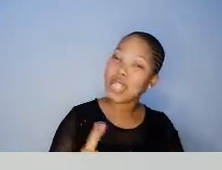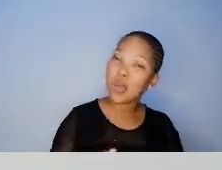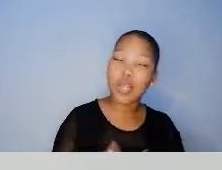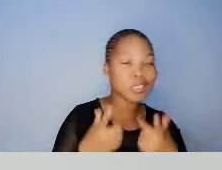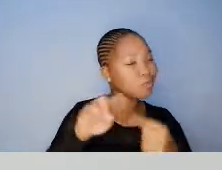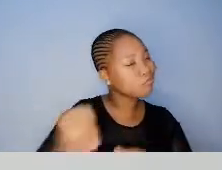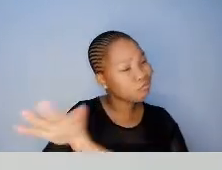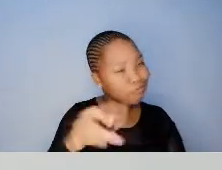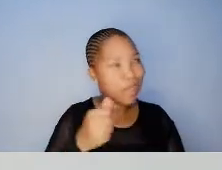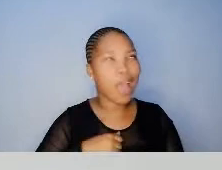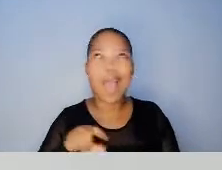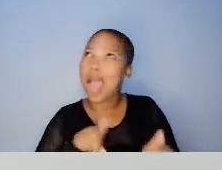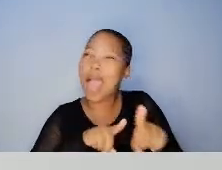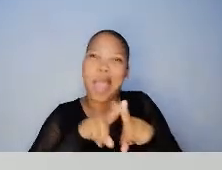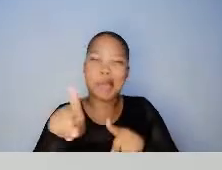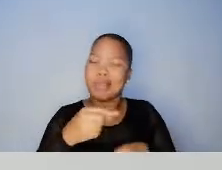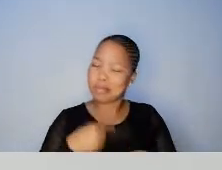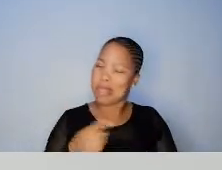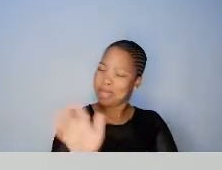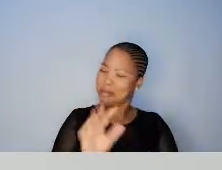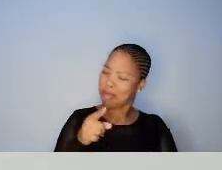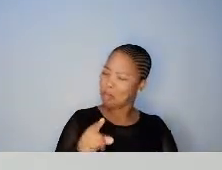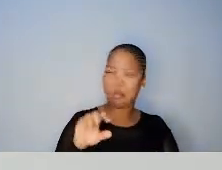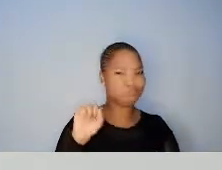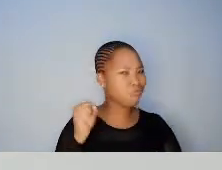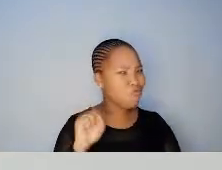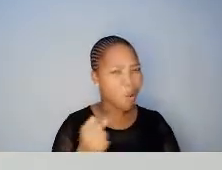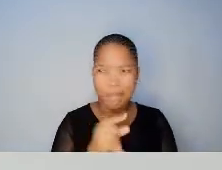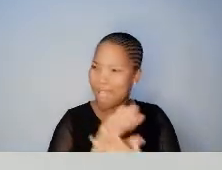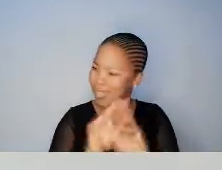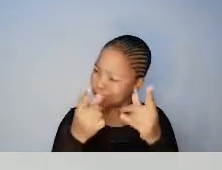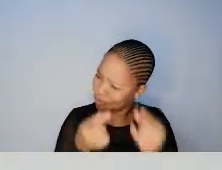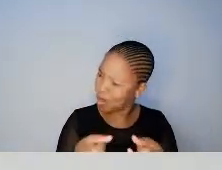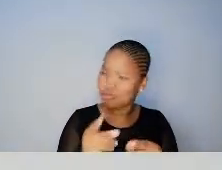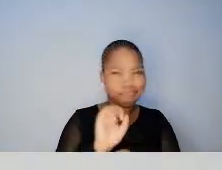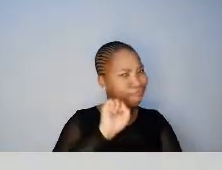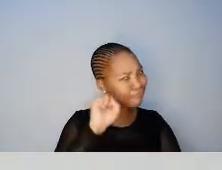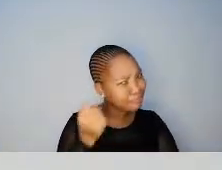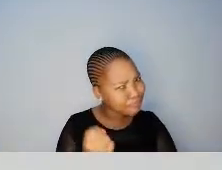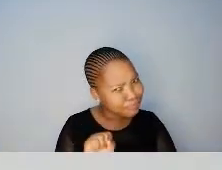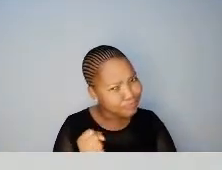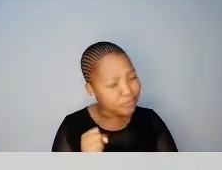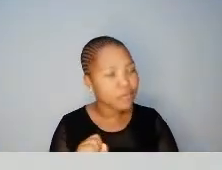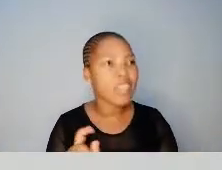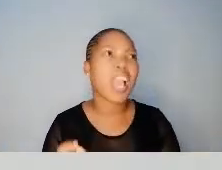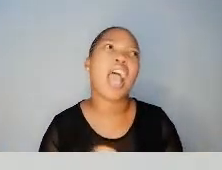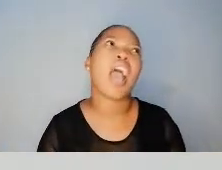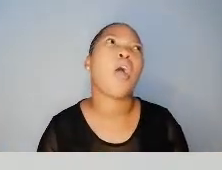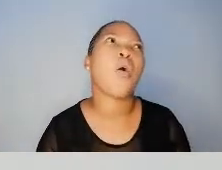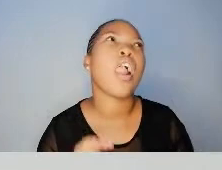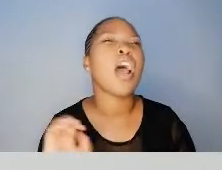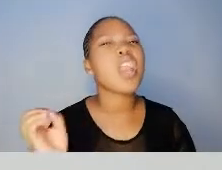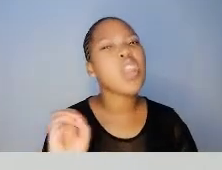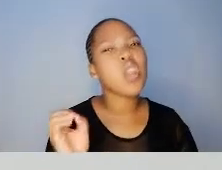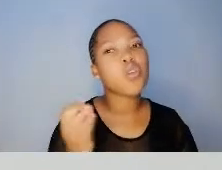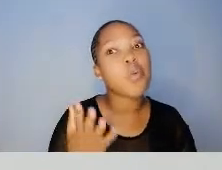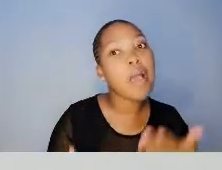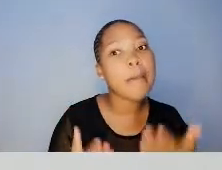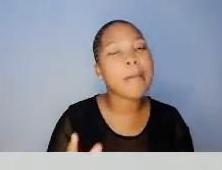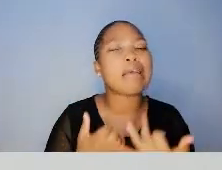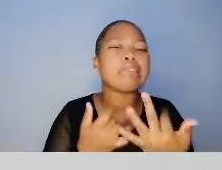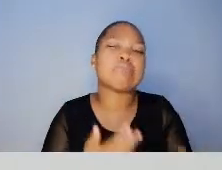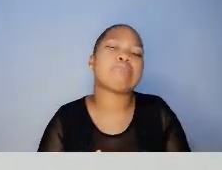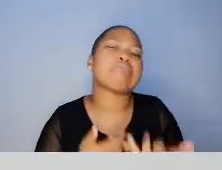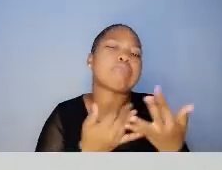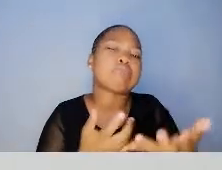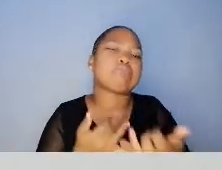did all the things and she passed. We didn't come to play here, we don't do that. We wrote exams in October, and then we had to